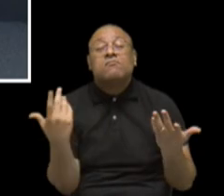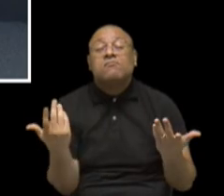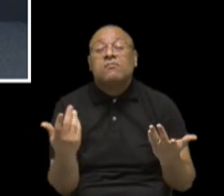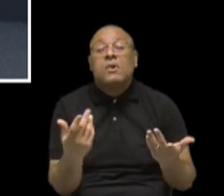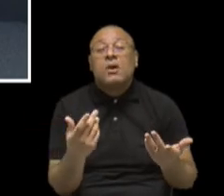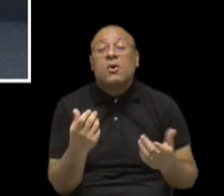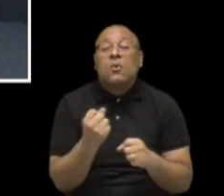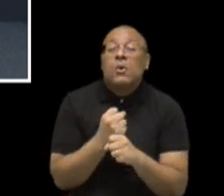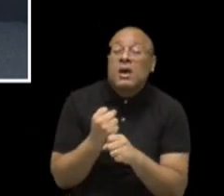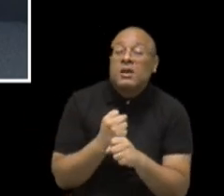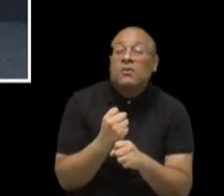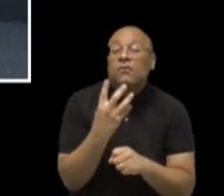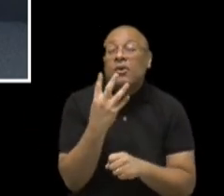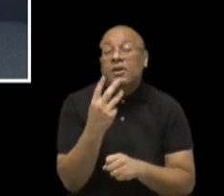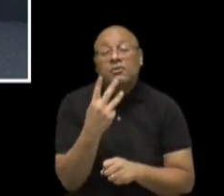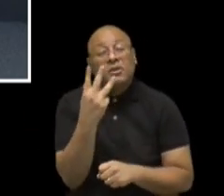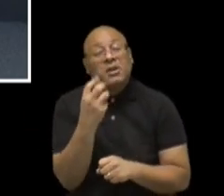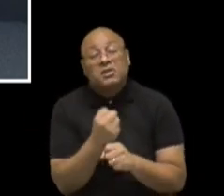year.